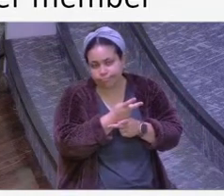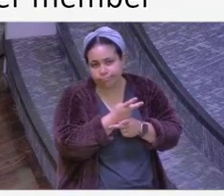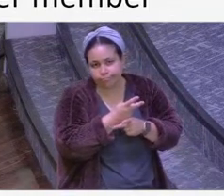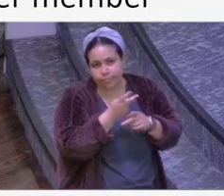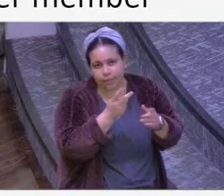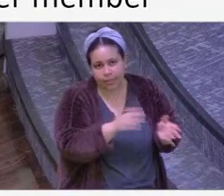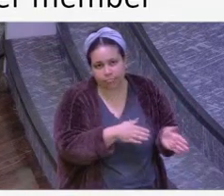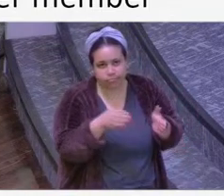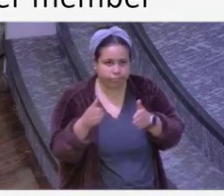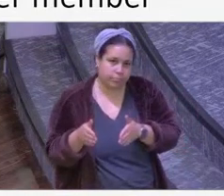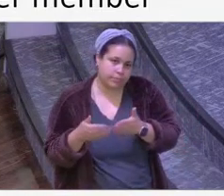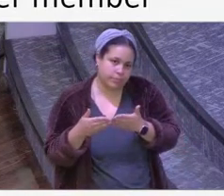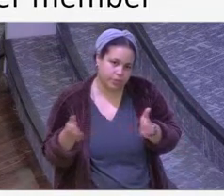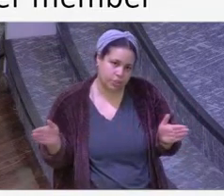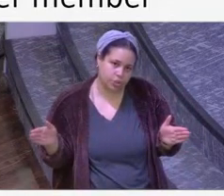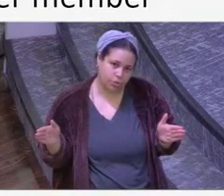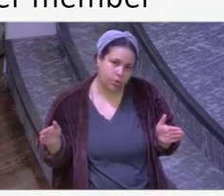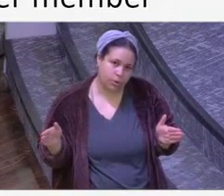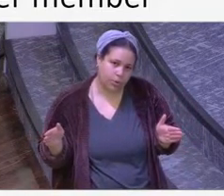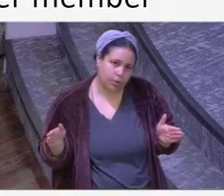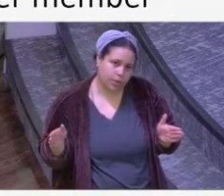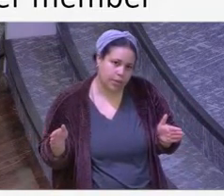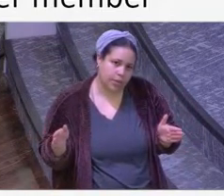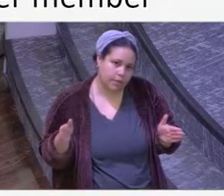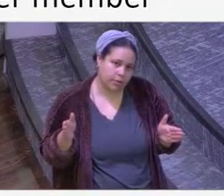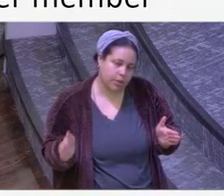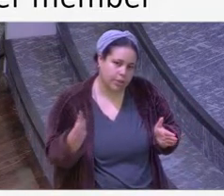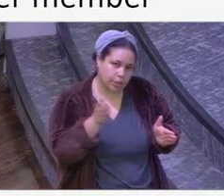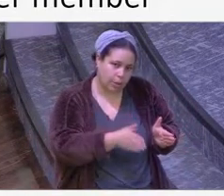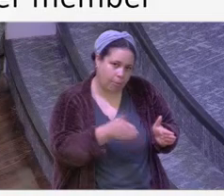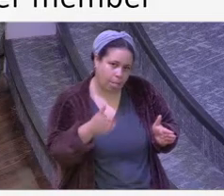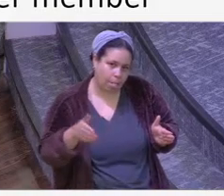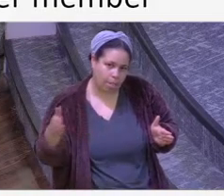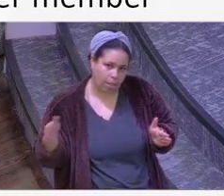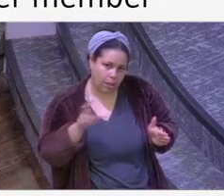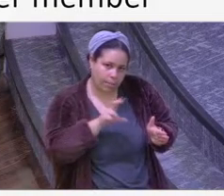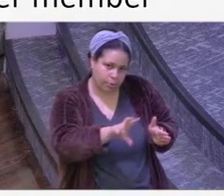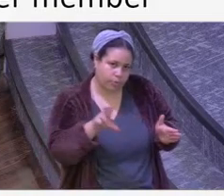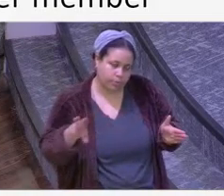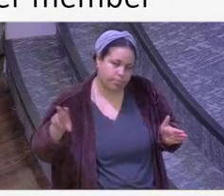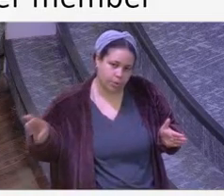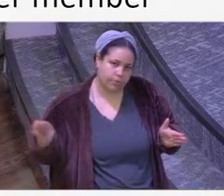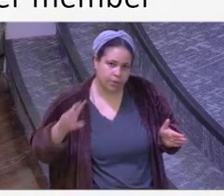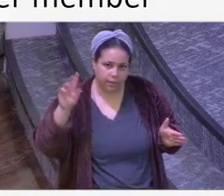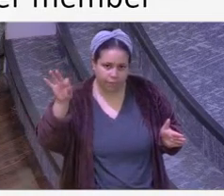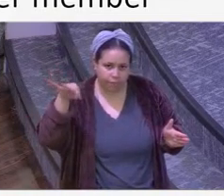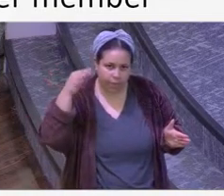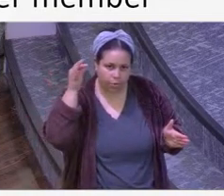general fund if we have to move positions over that aren't able to be funded through our federal funds. So